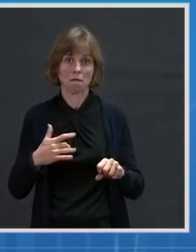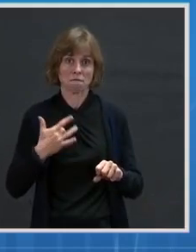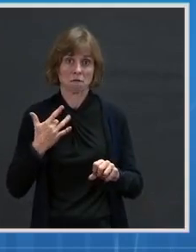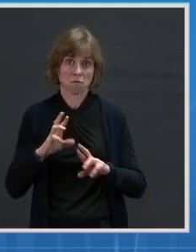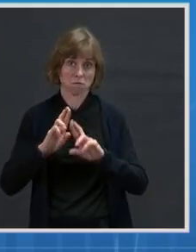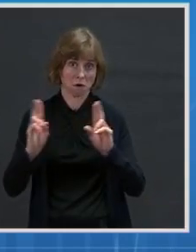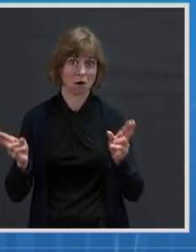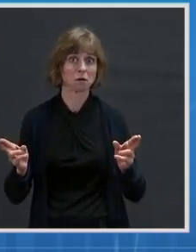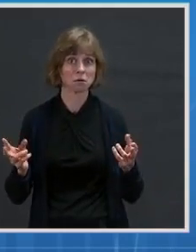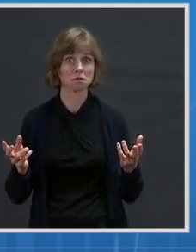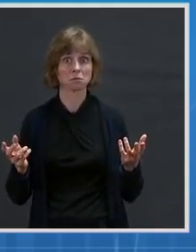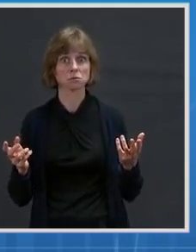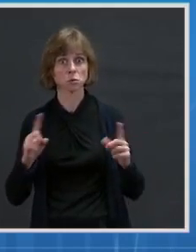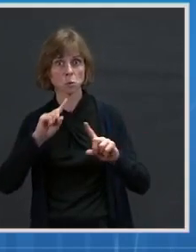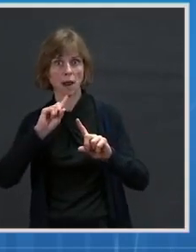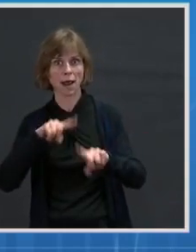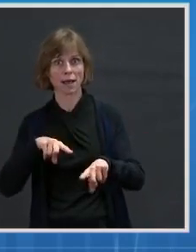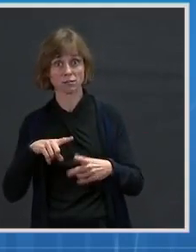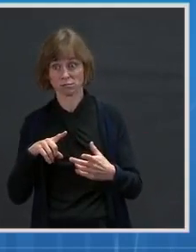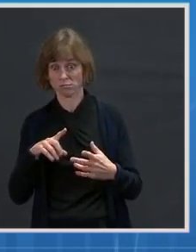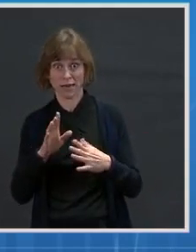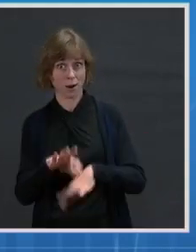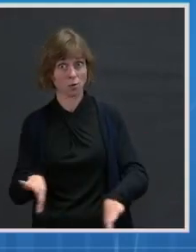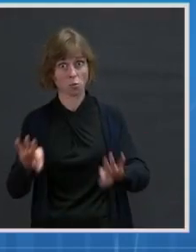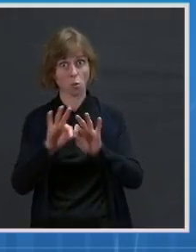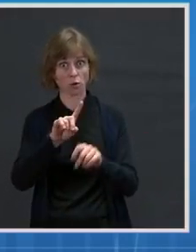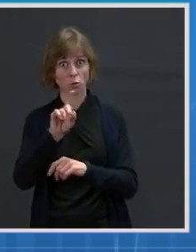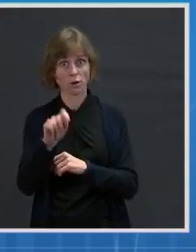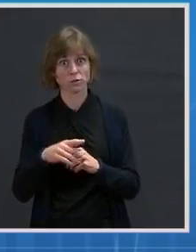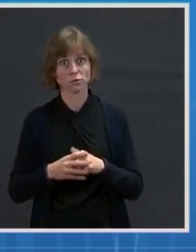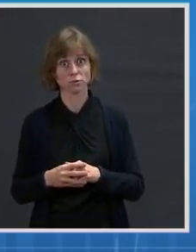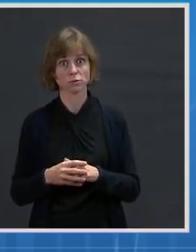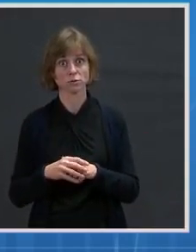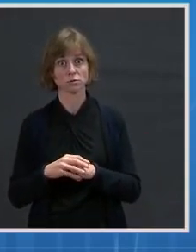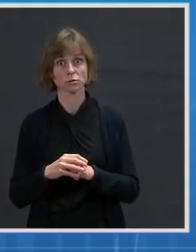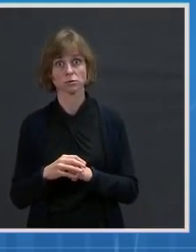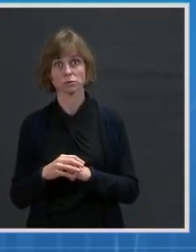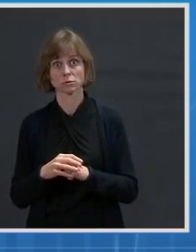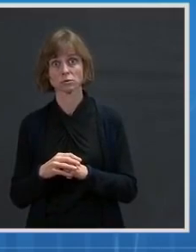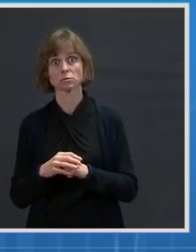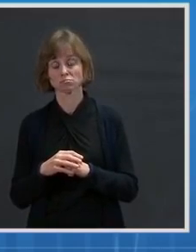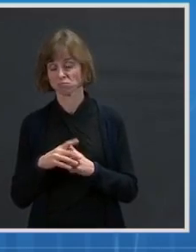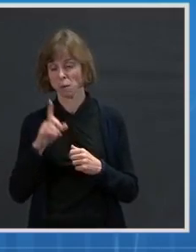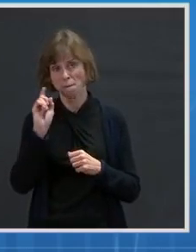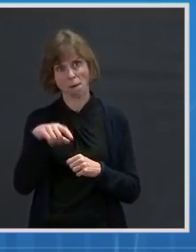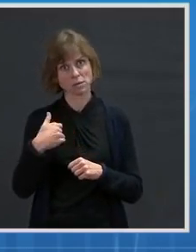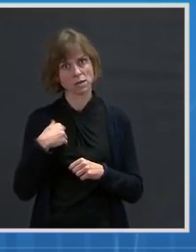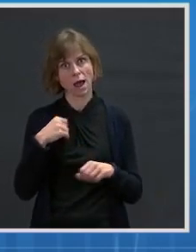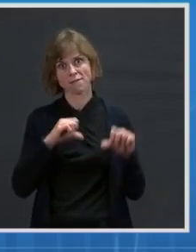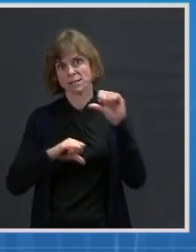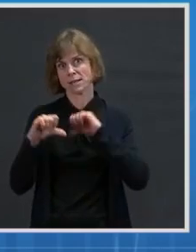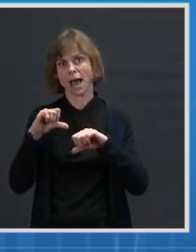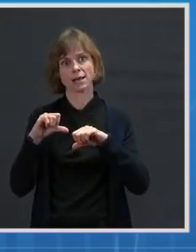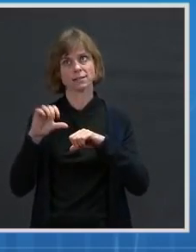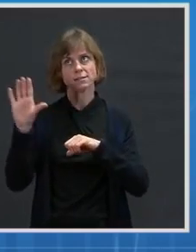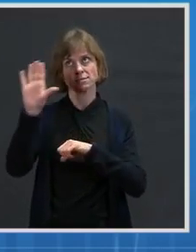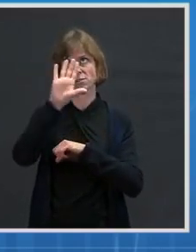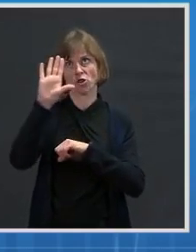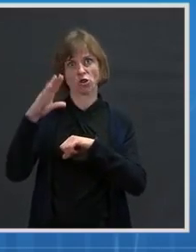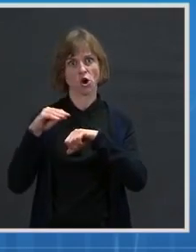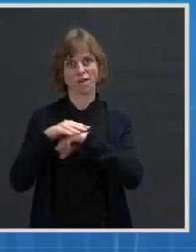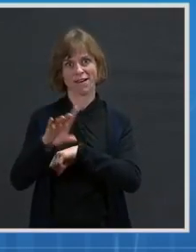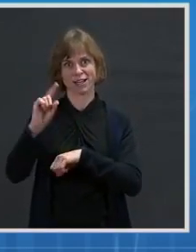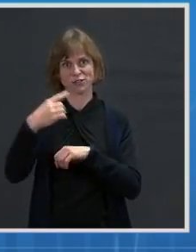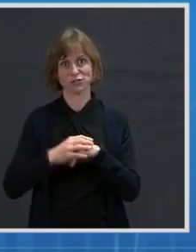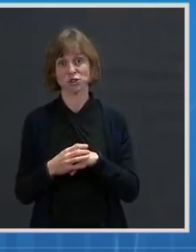to answer, I think, the very relevant questions that we need science's advice on. And again, this is the president's directive to